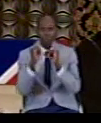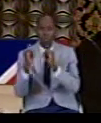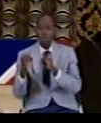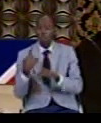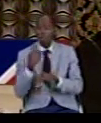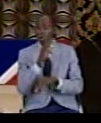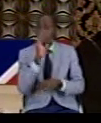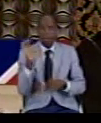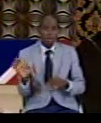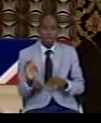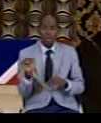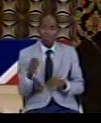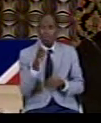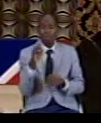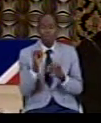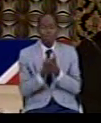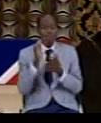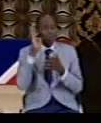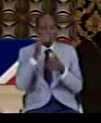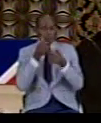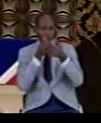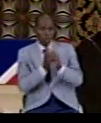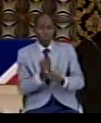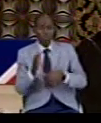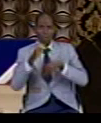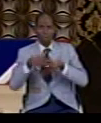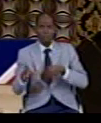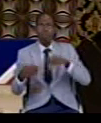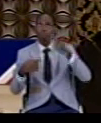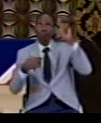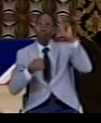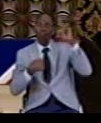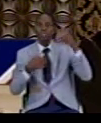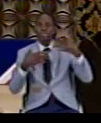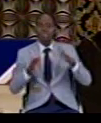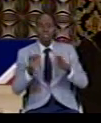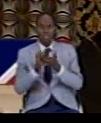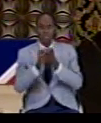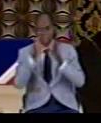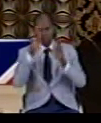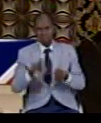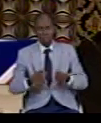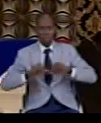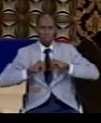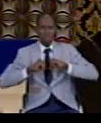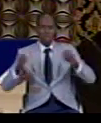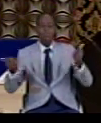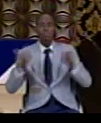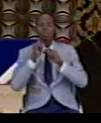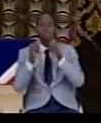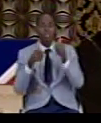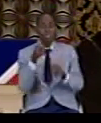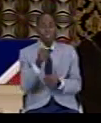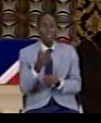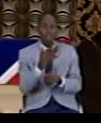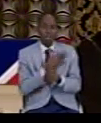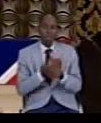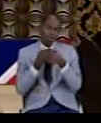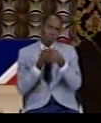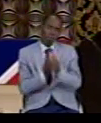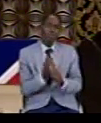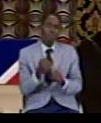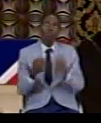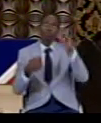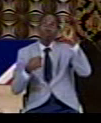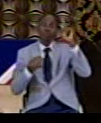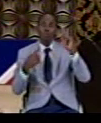will come after me, let him deny himself, take up his cross, and follow me. For